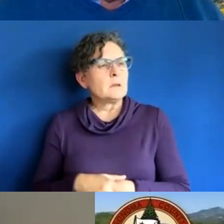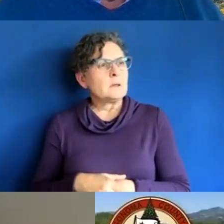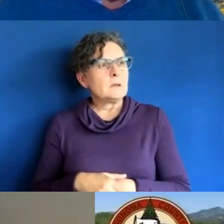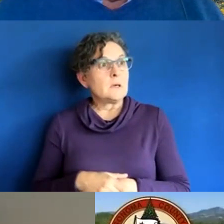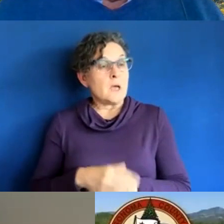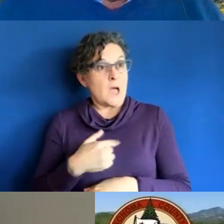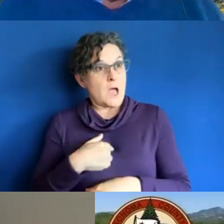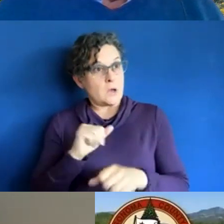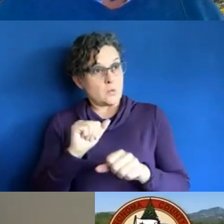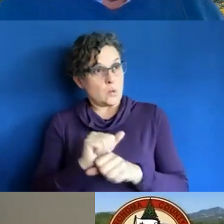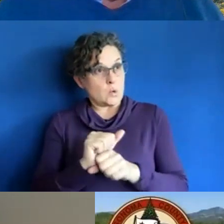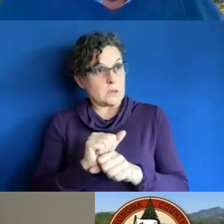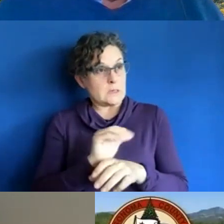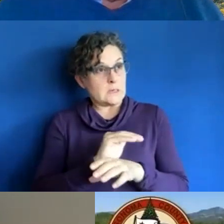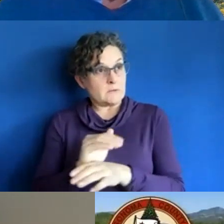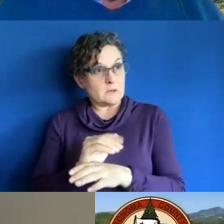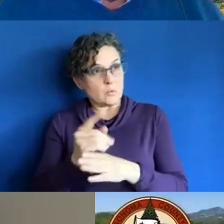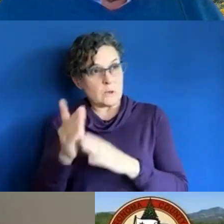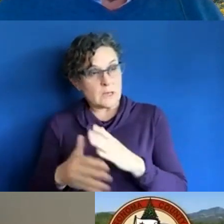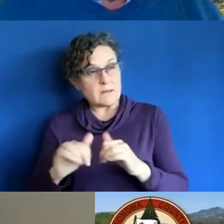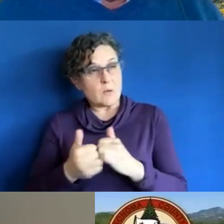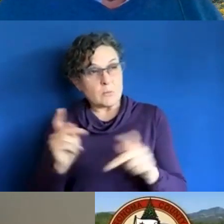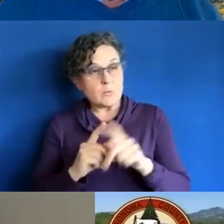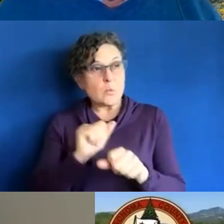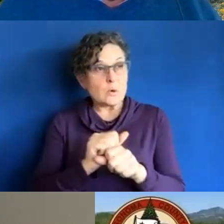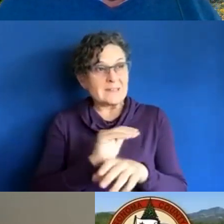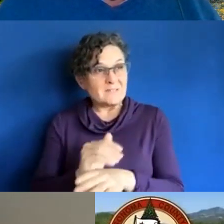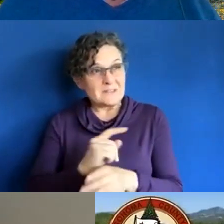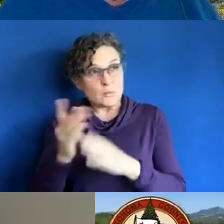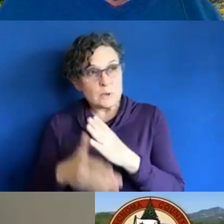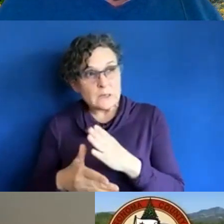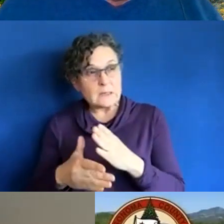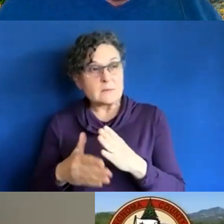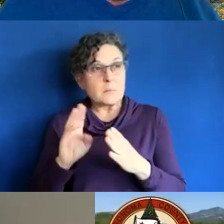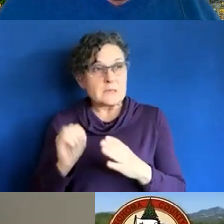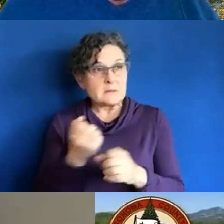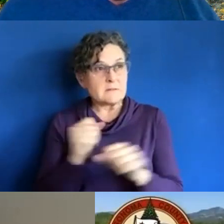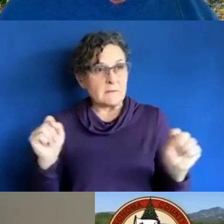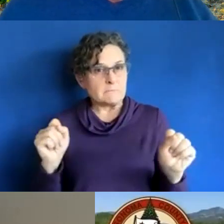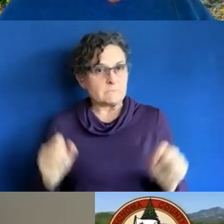employees who work evenings and weekends on the county campus be kept safe?